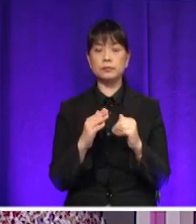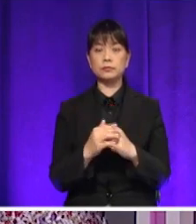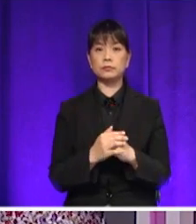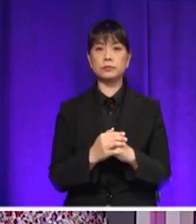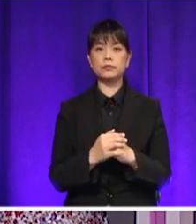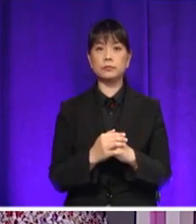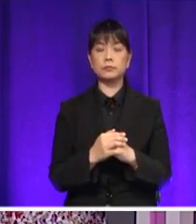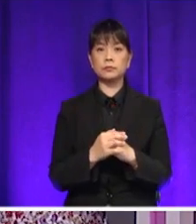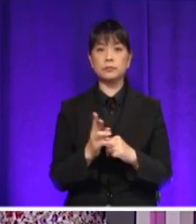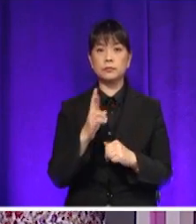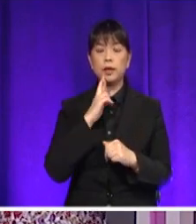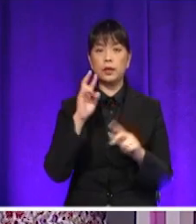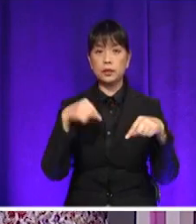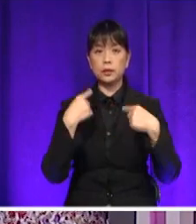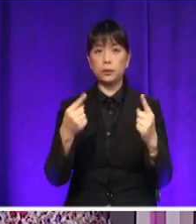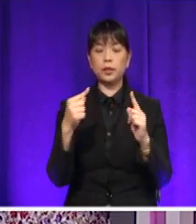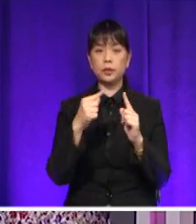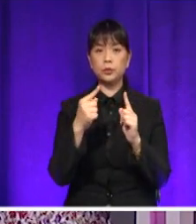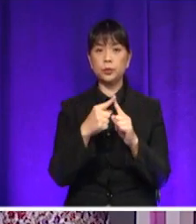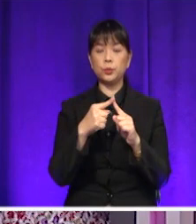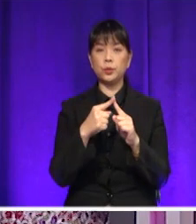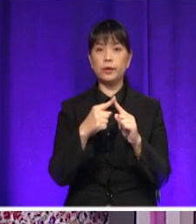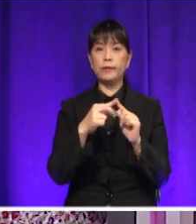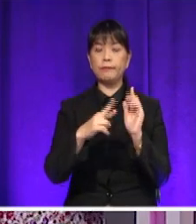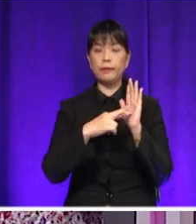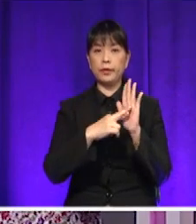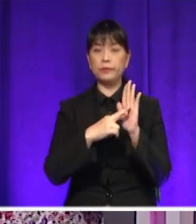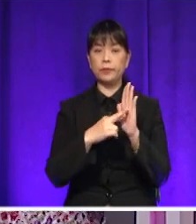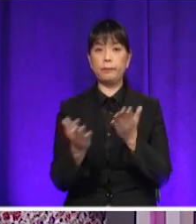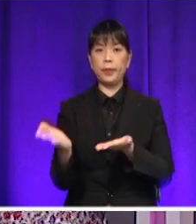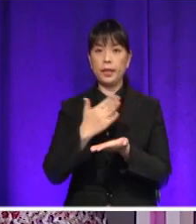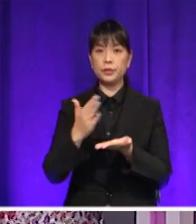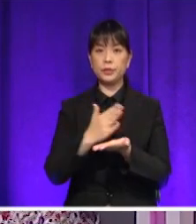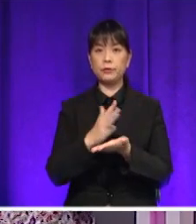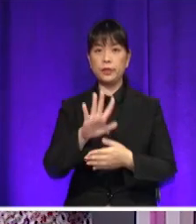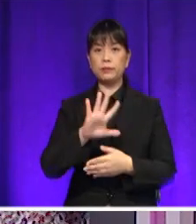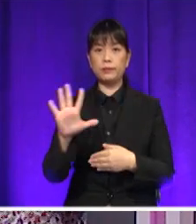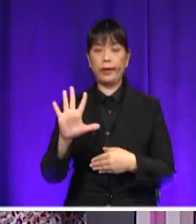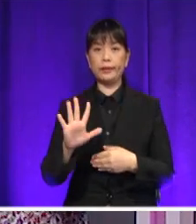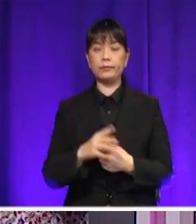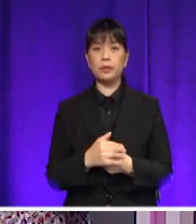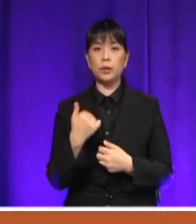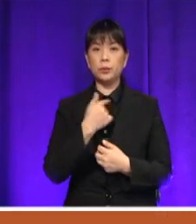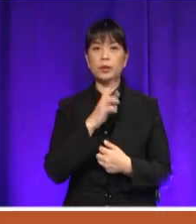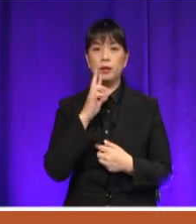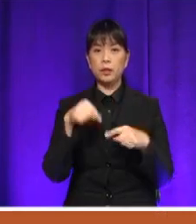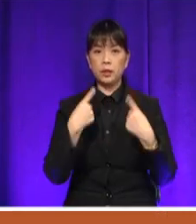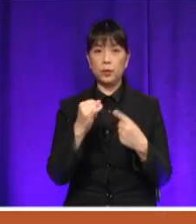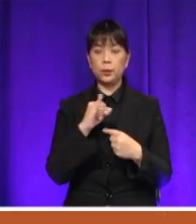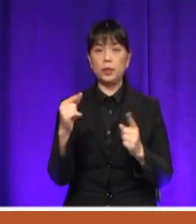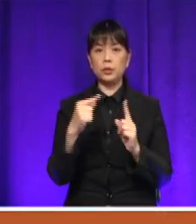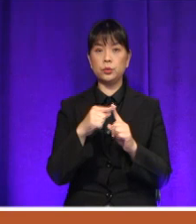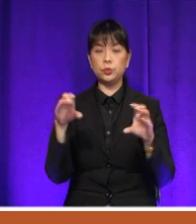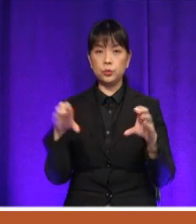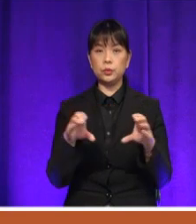they are going to refer to the full blast textbook on page 55. Okay. We are going to do activity